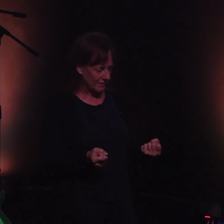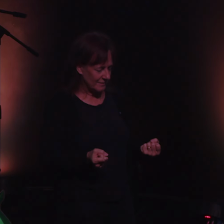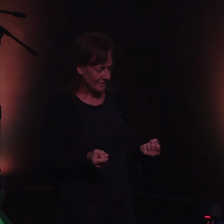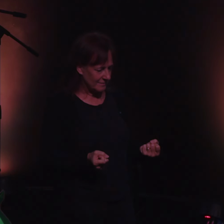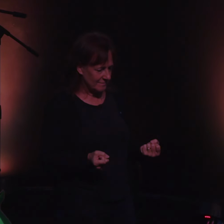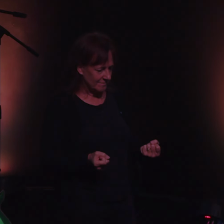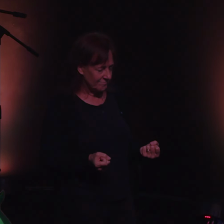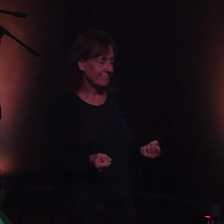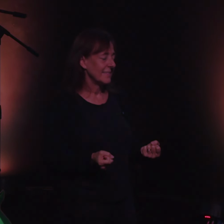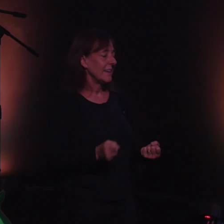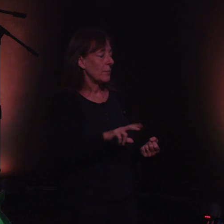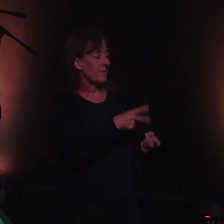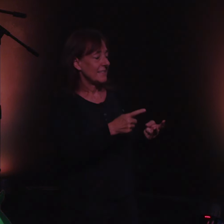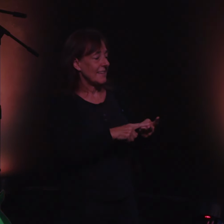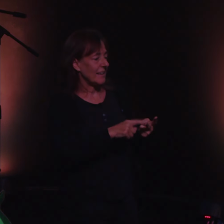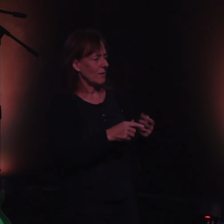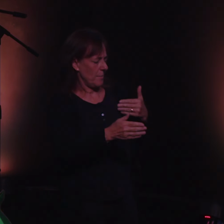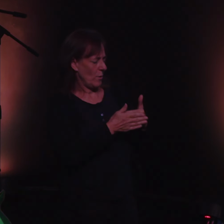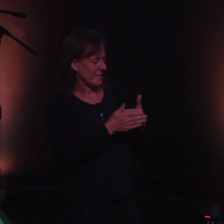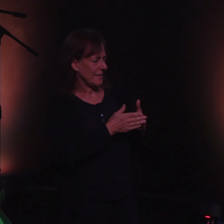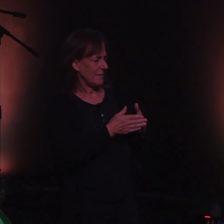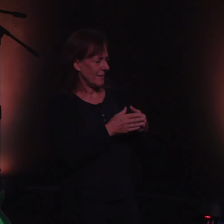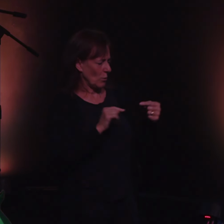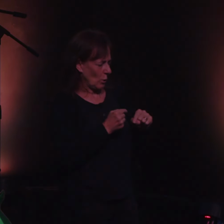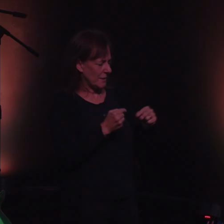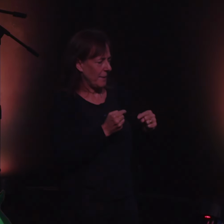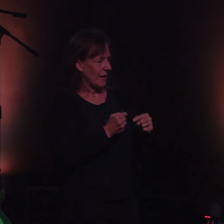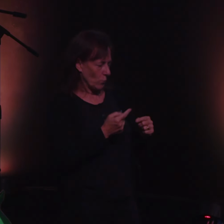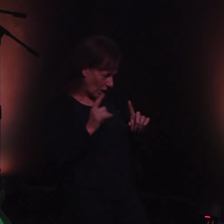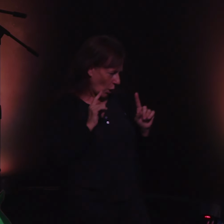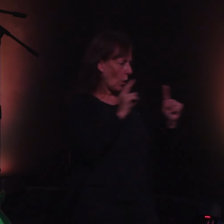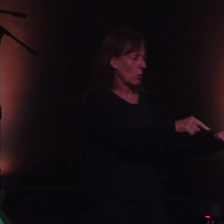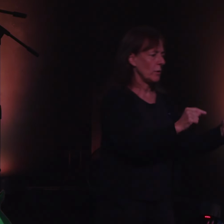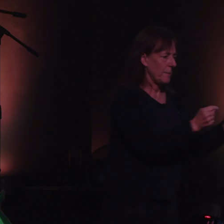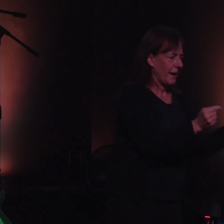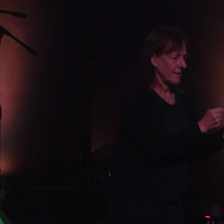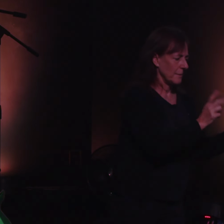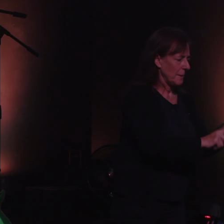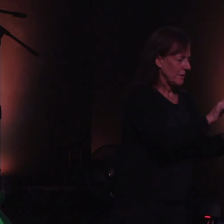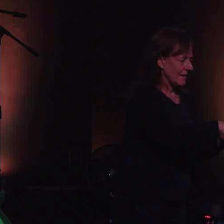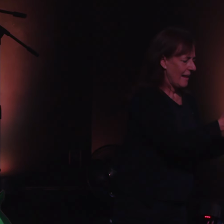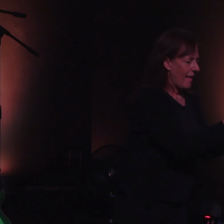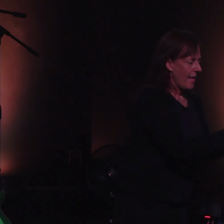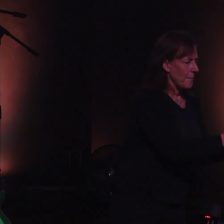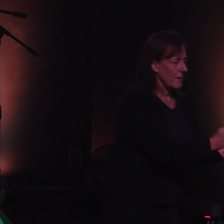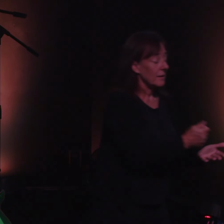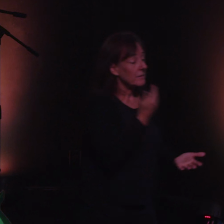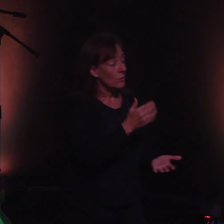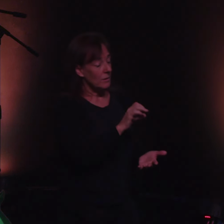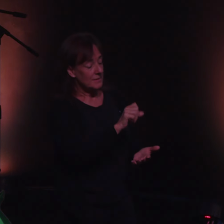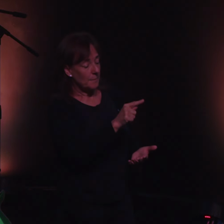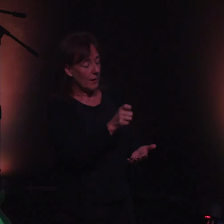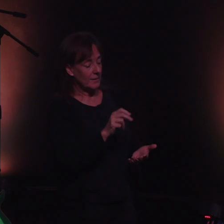Which leads me to the second point. So there's a proximity to pain. We don't shy from pain. We go to the pain. But the Good Samaritan gives the